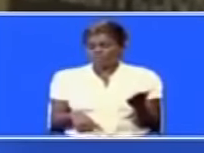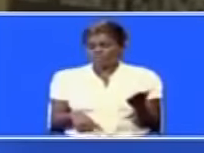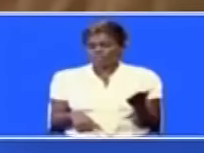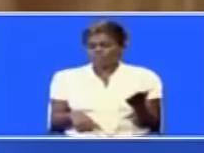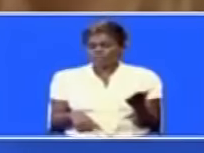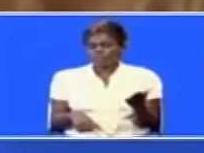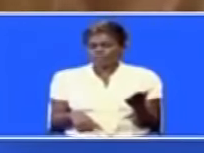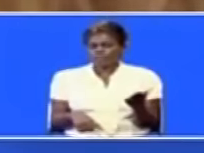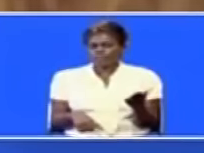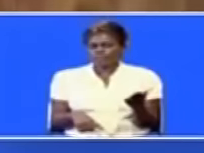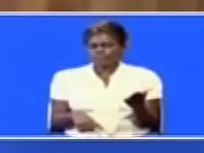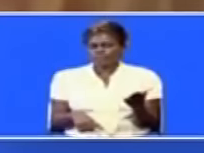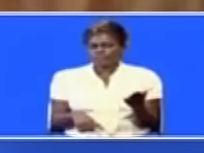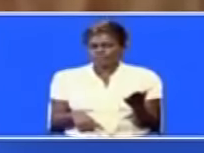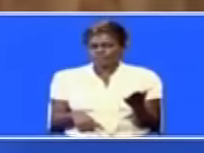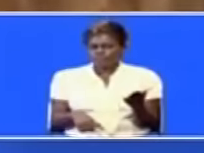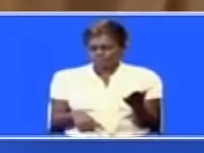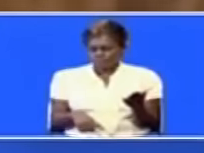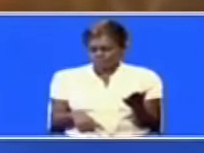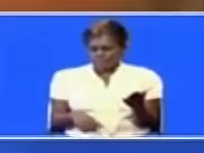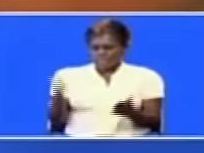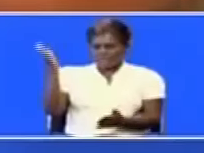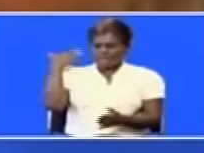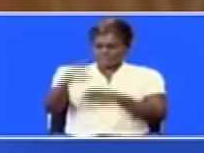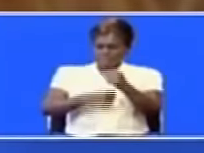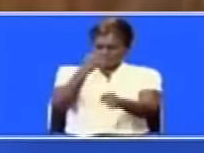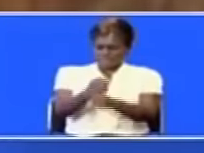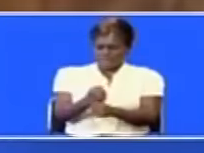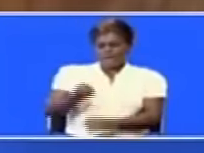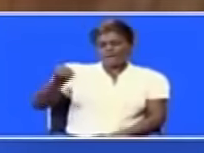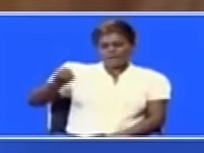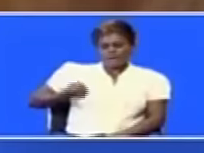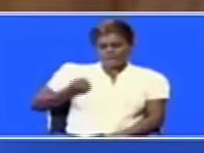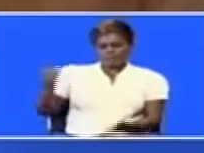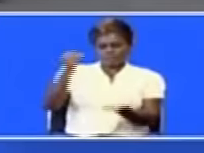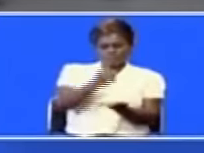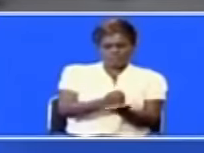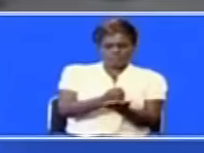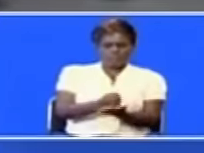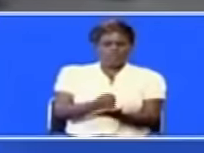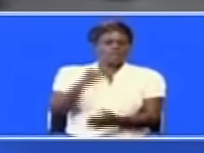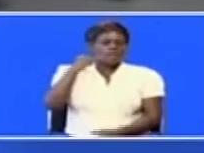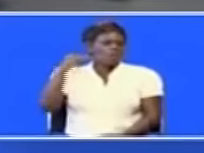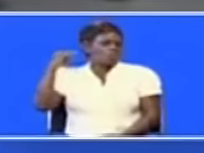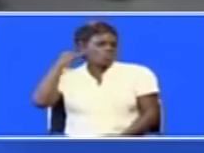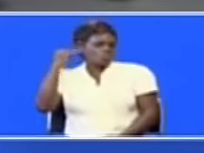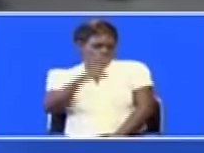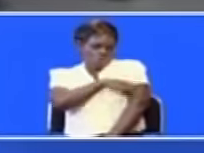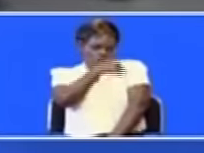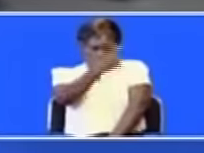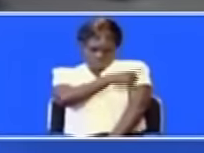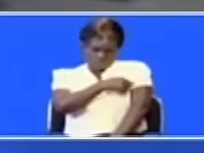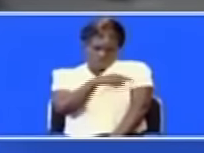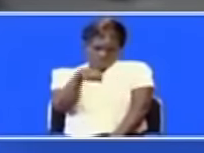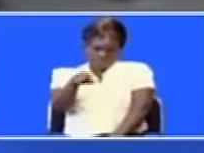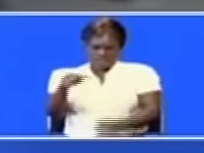what might have happened. On October the 3rd last year, Chelele was admitted at the Nakuru General Hospital after she